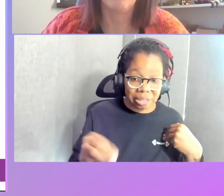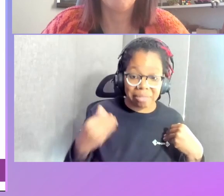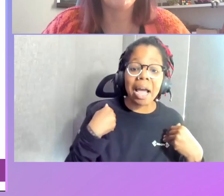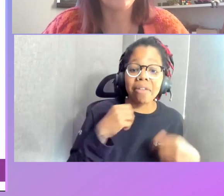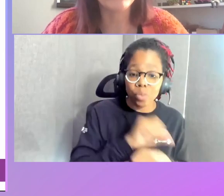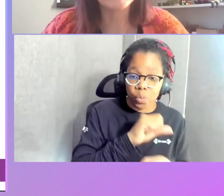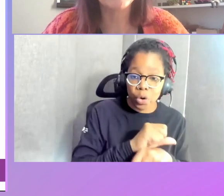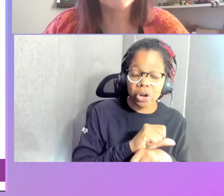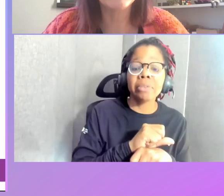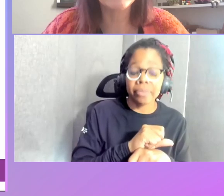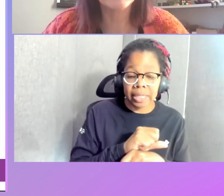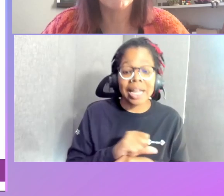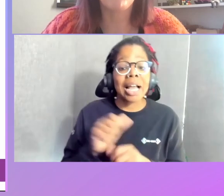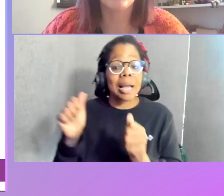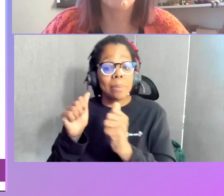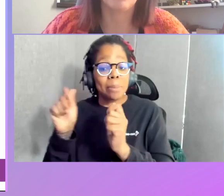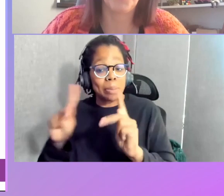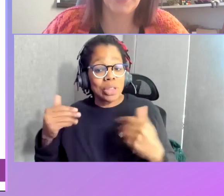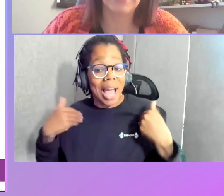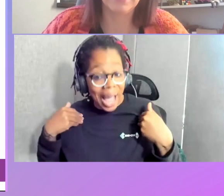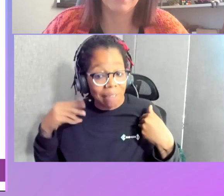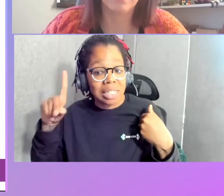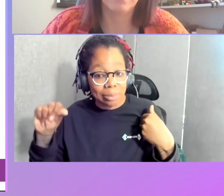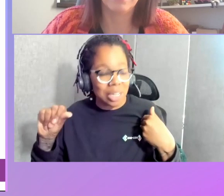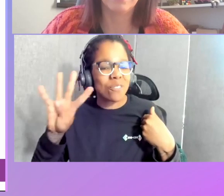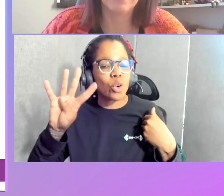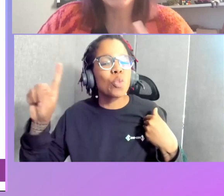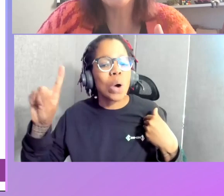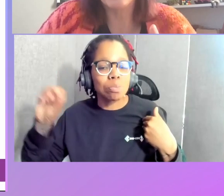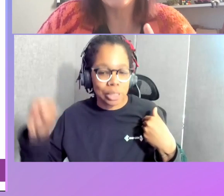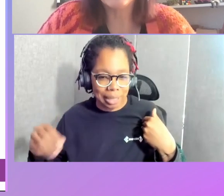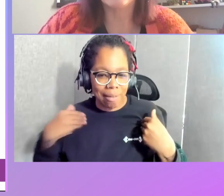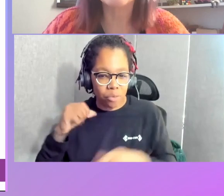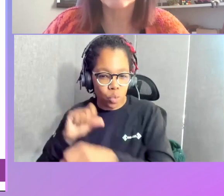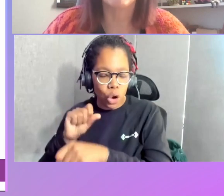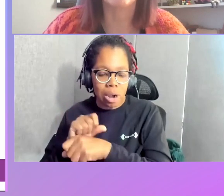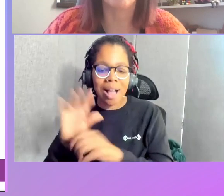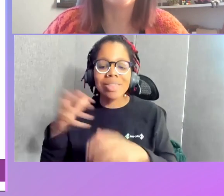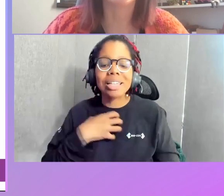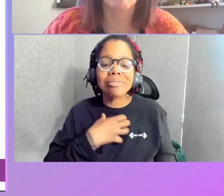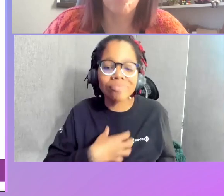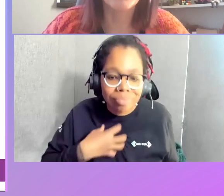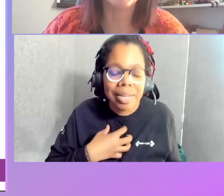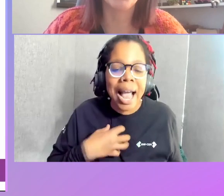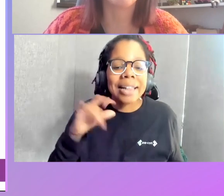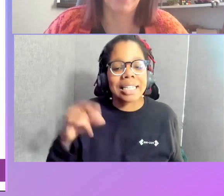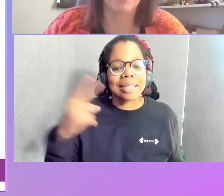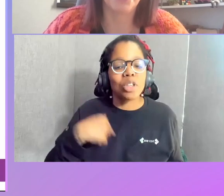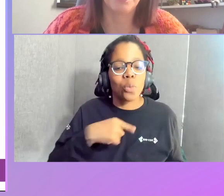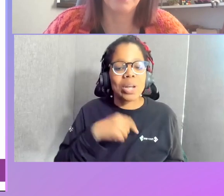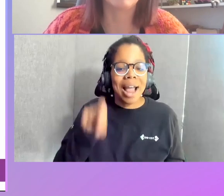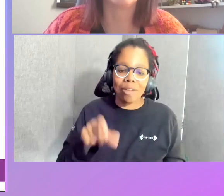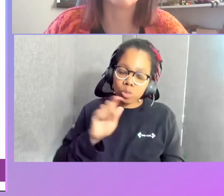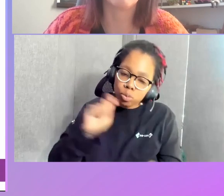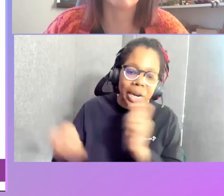employed. People with disabilities, 41%. That's egregious, and it's something that we should work to